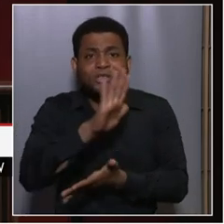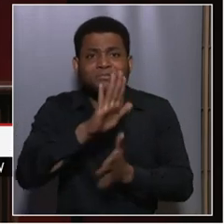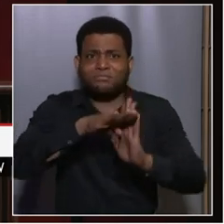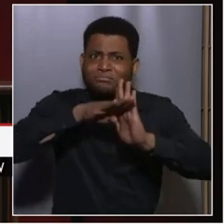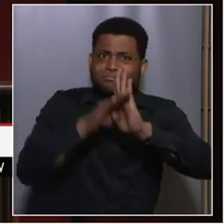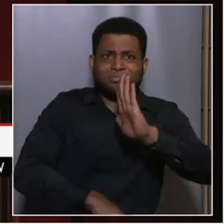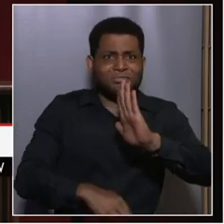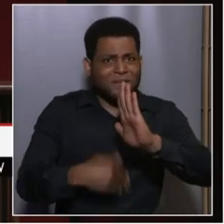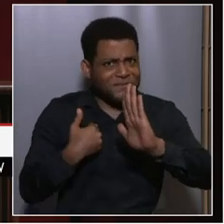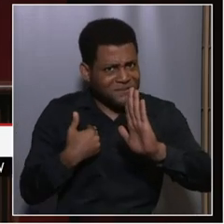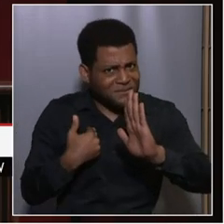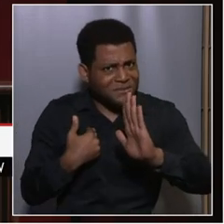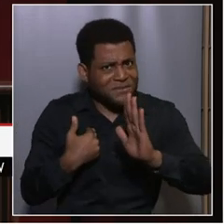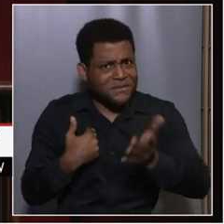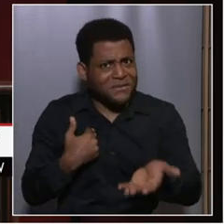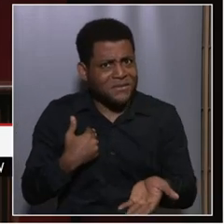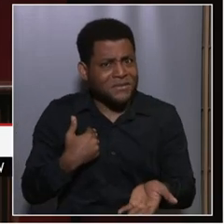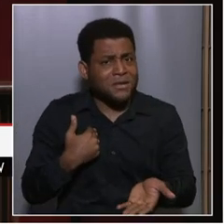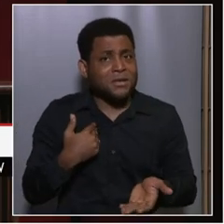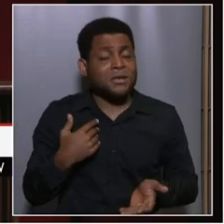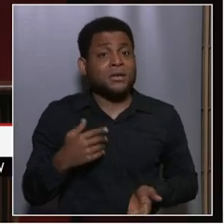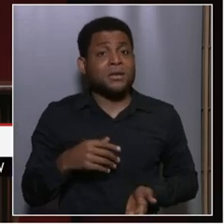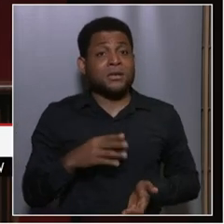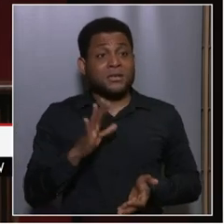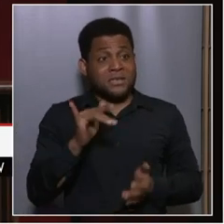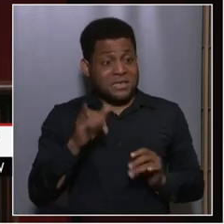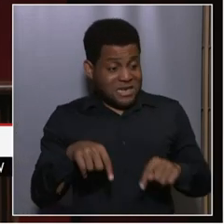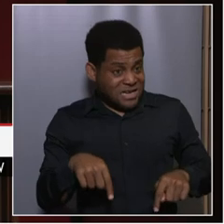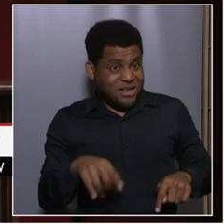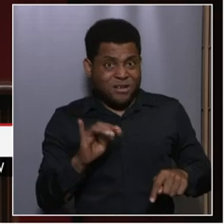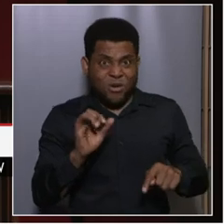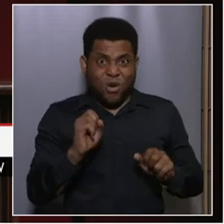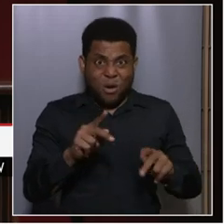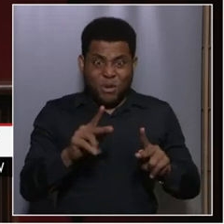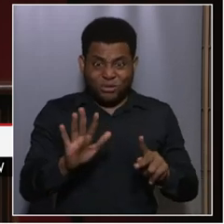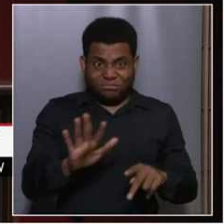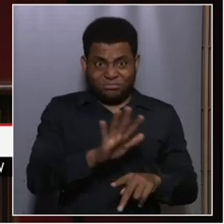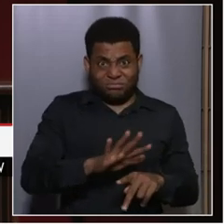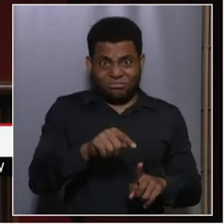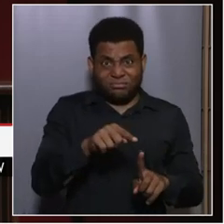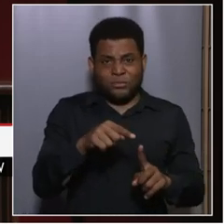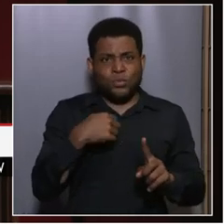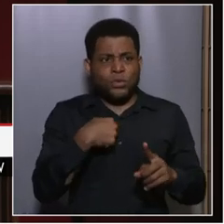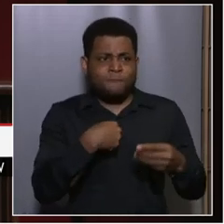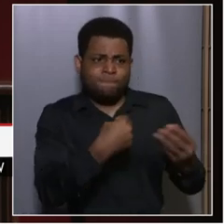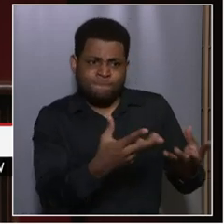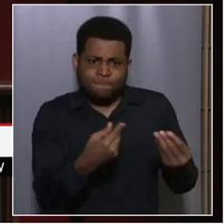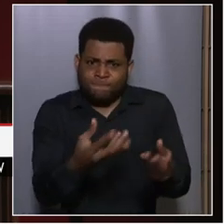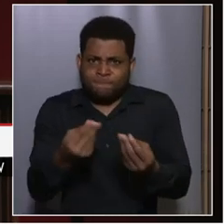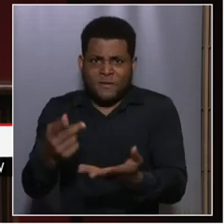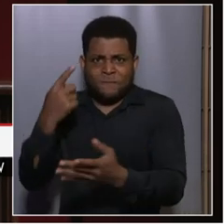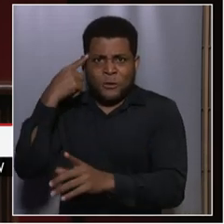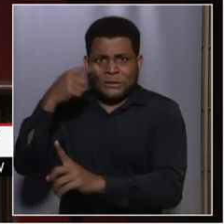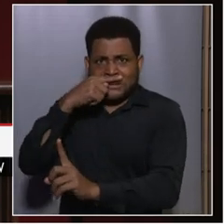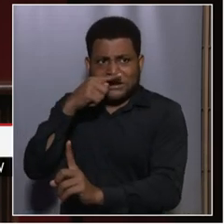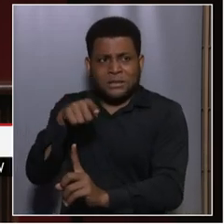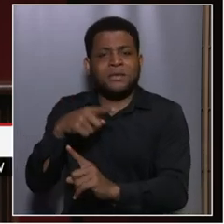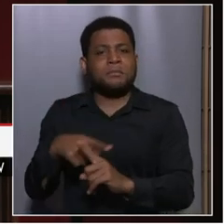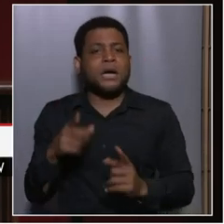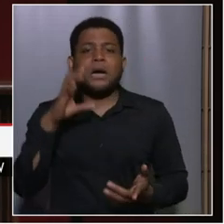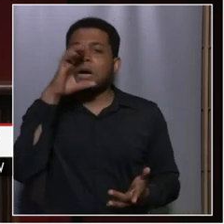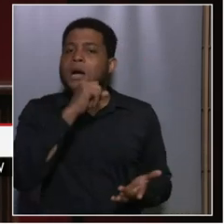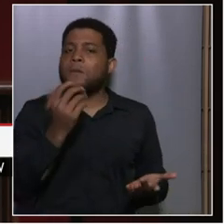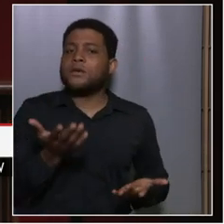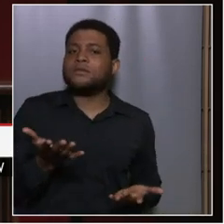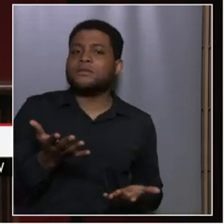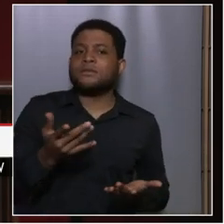So those are the opportunities that we're fighting for our kids. But guess what? They can't take advantage of them